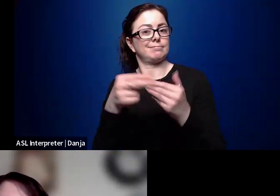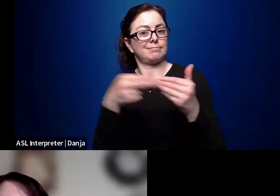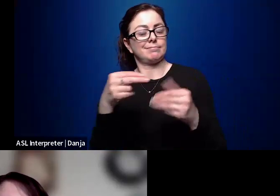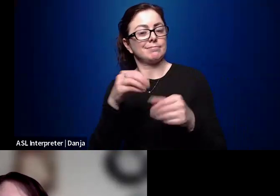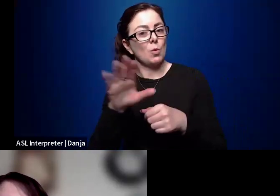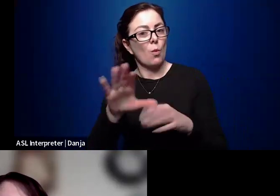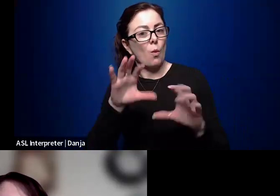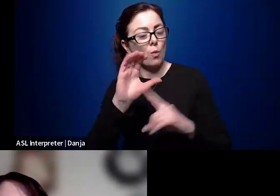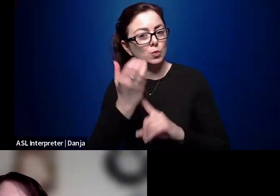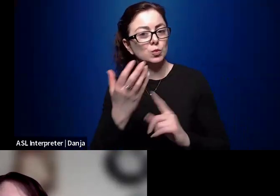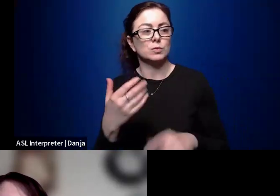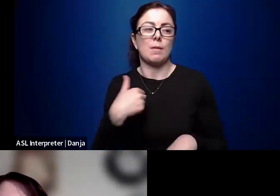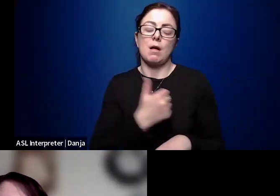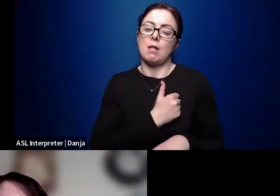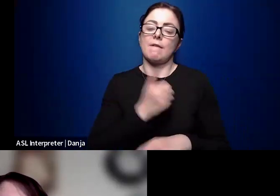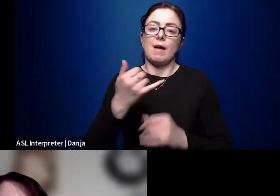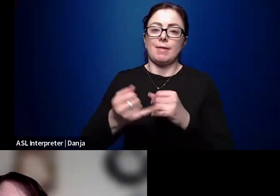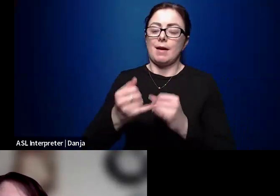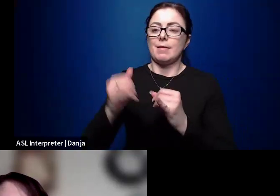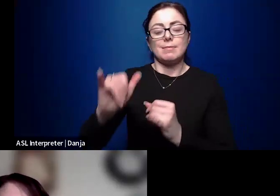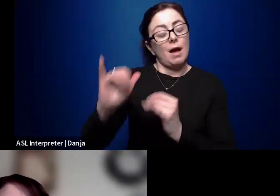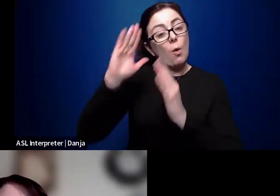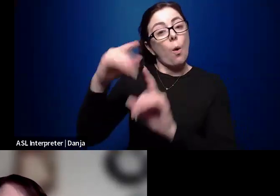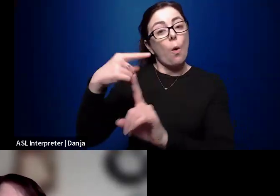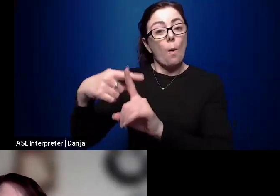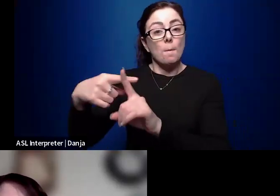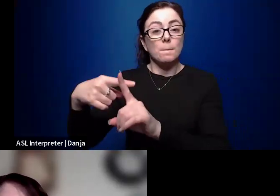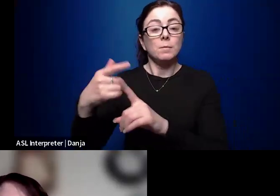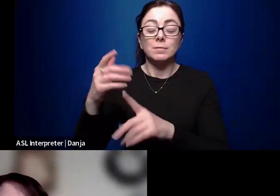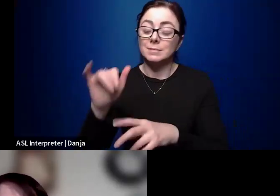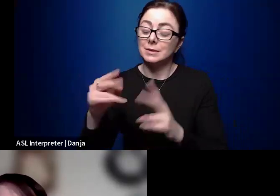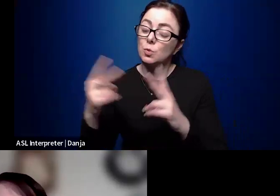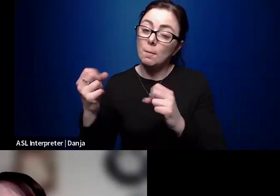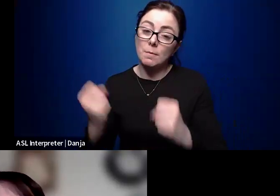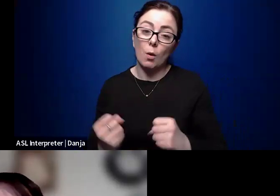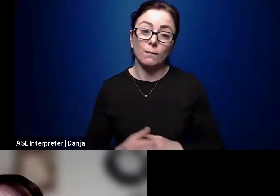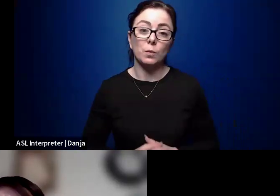hope that shines through at the end. It's so powerful.